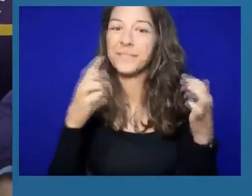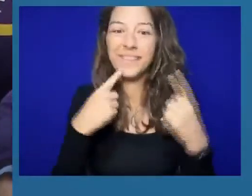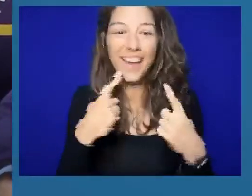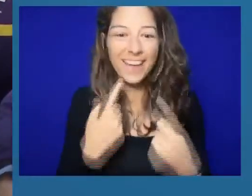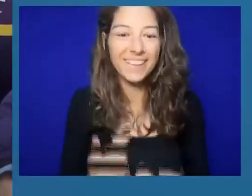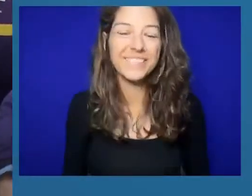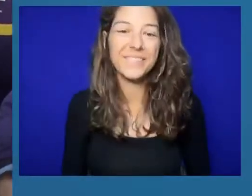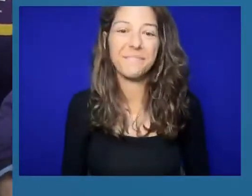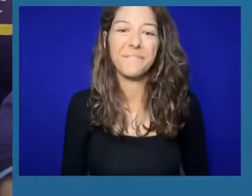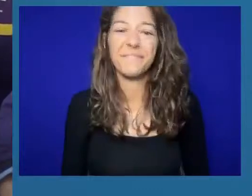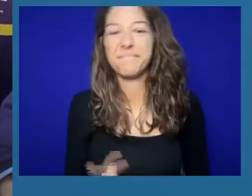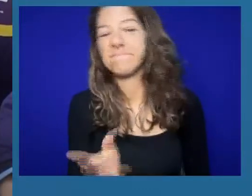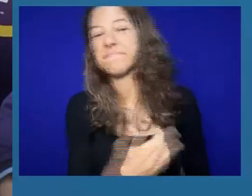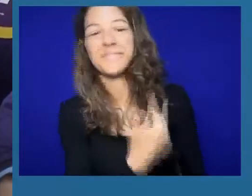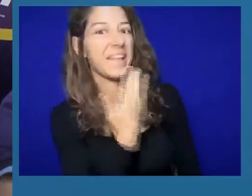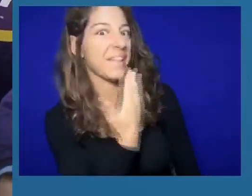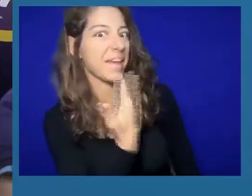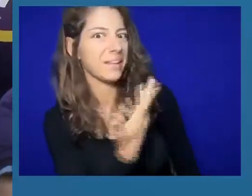Thanks a lot, guys.